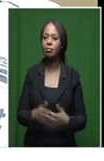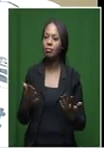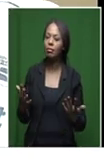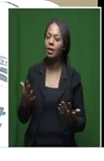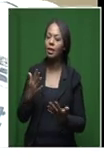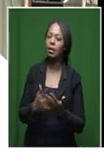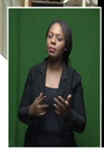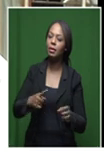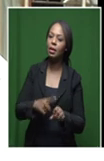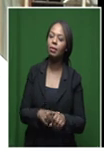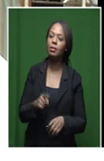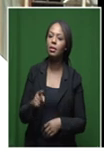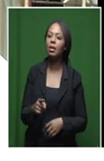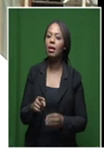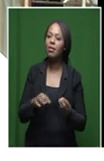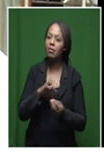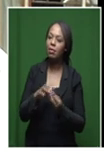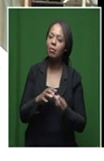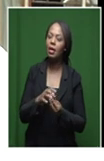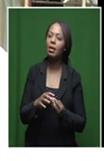chronic condition I have is